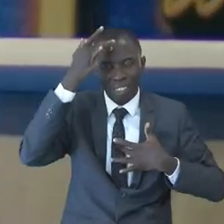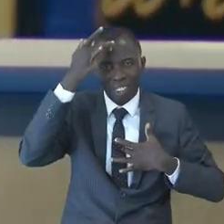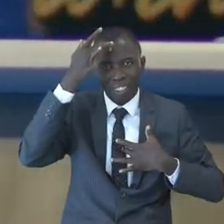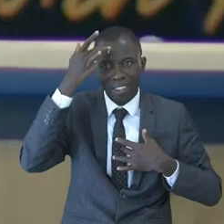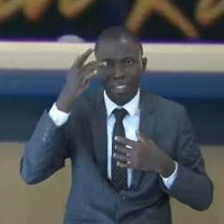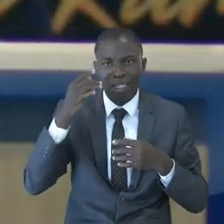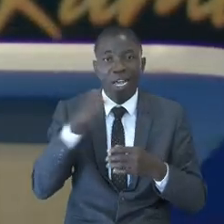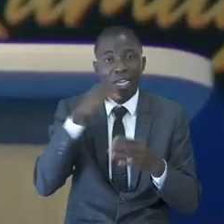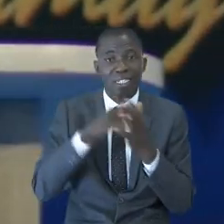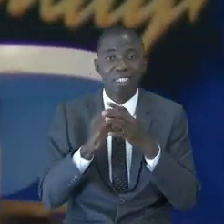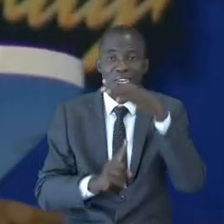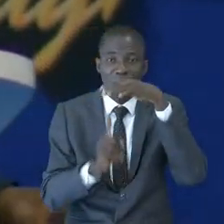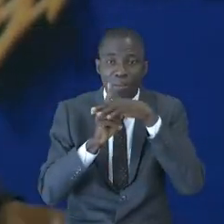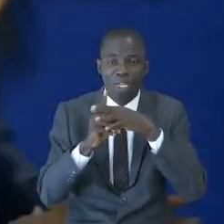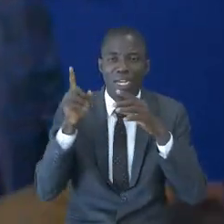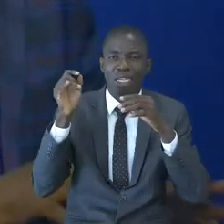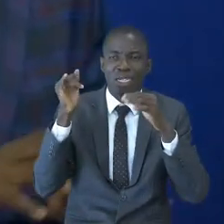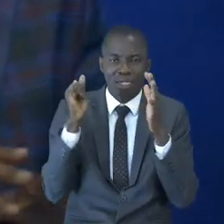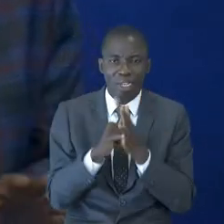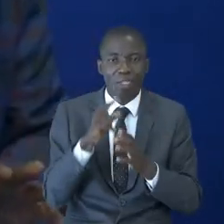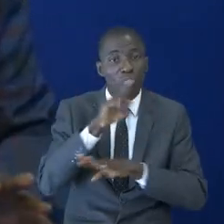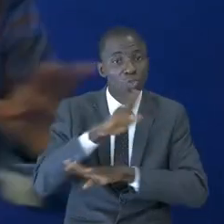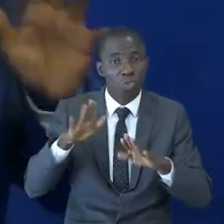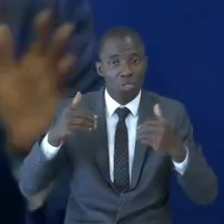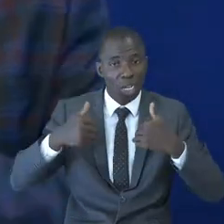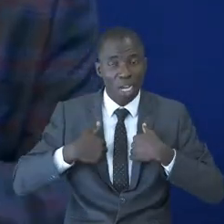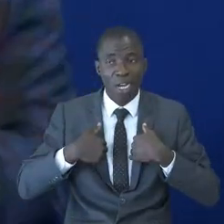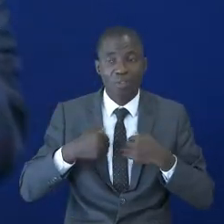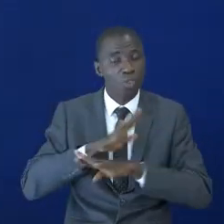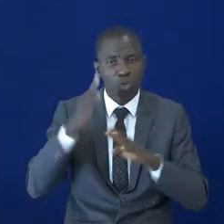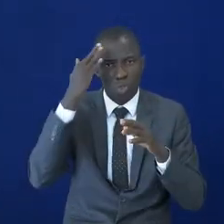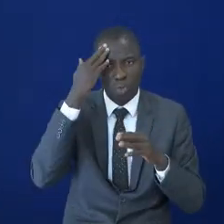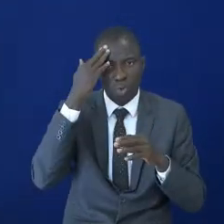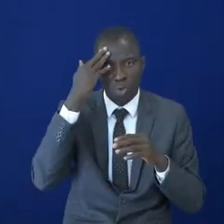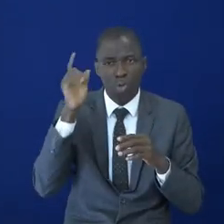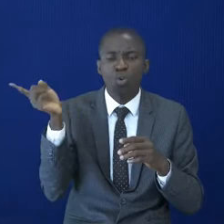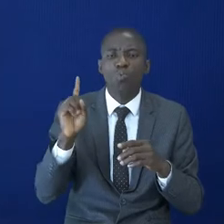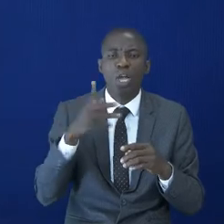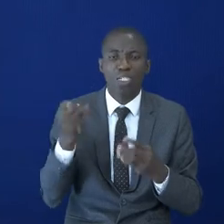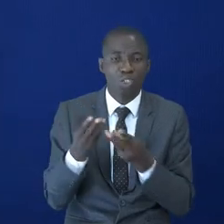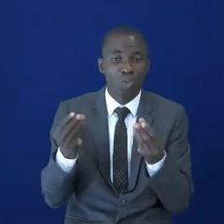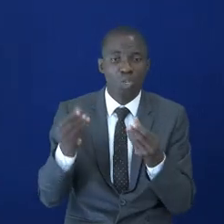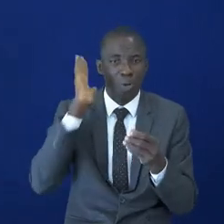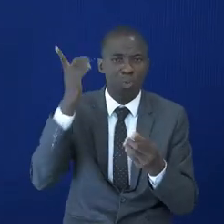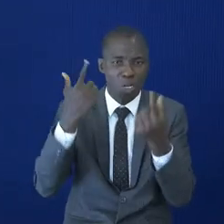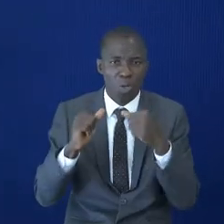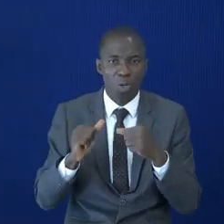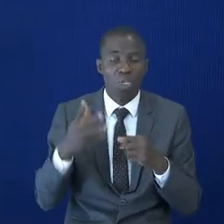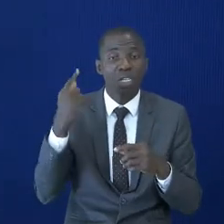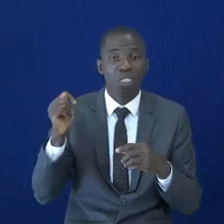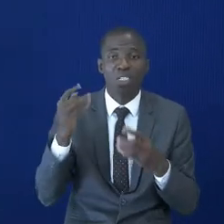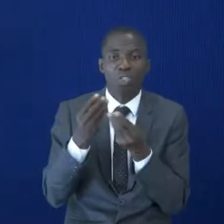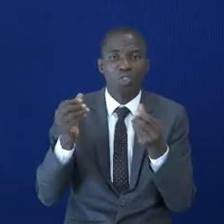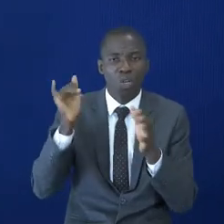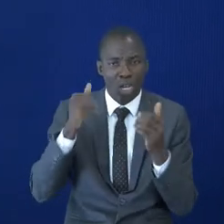it appears that you do not have and you do not know where the solution will come. The solution